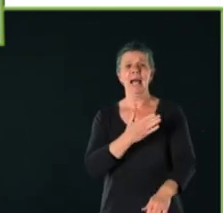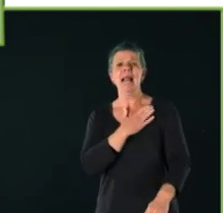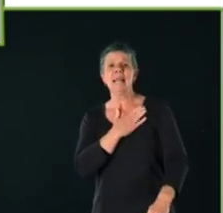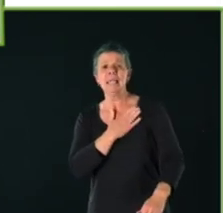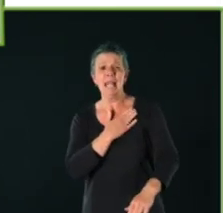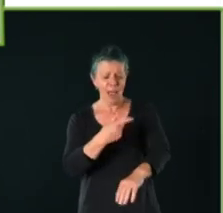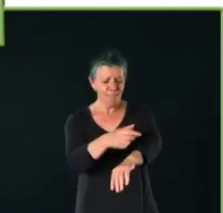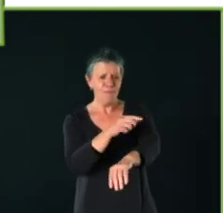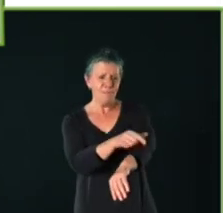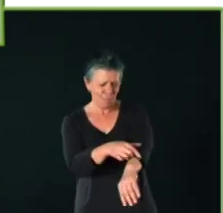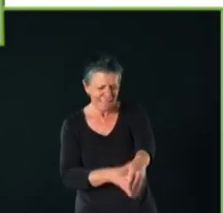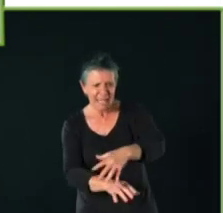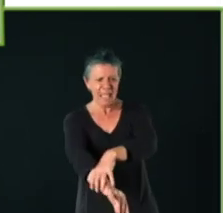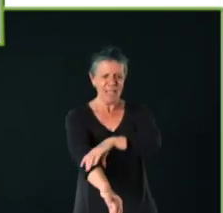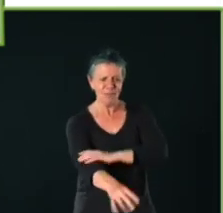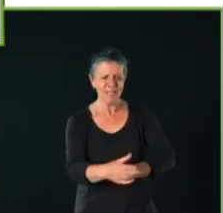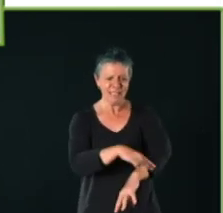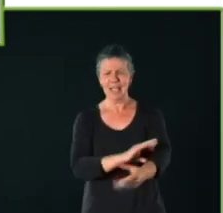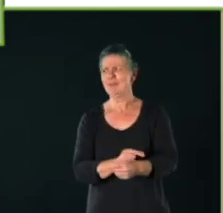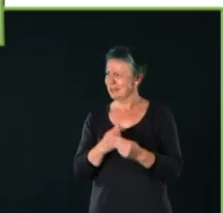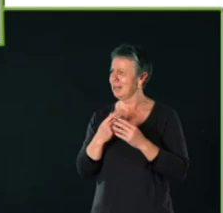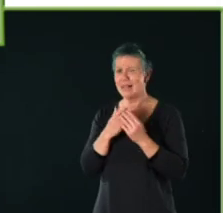But you got to love the velvet sleeves. Let's bring them back.